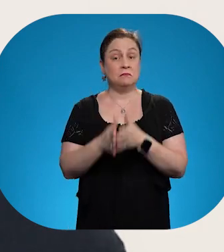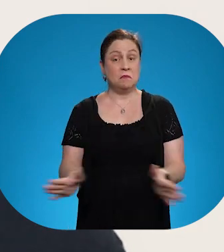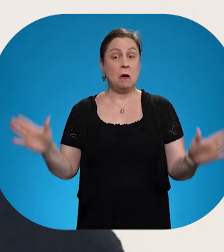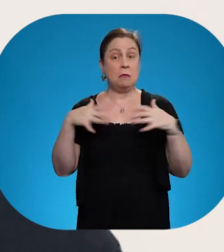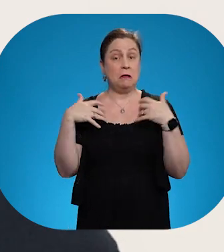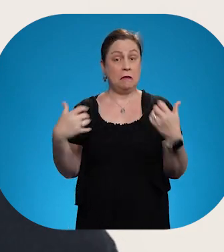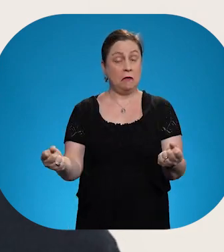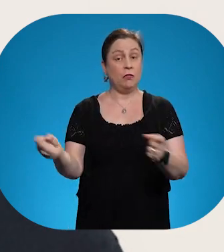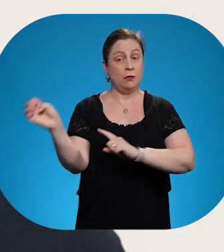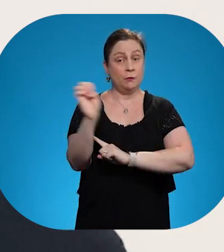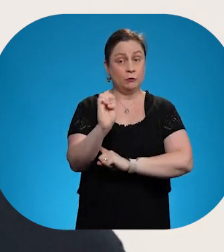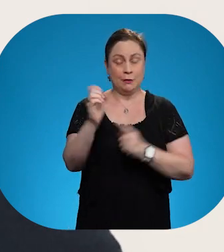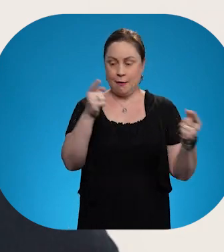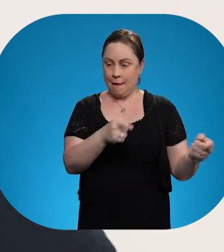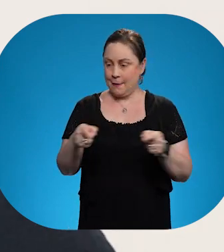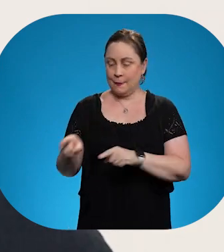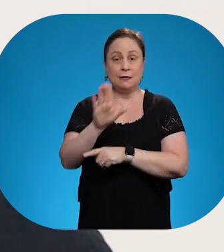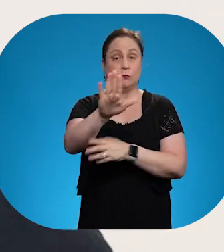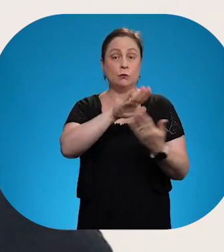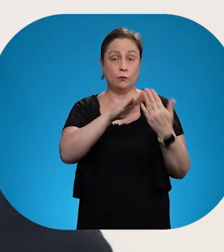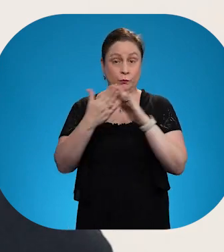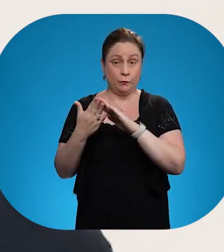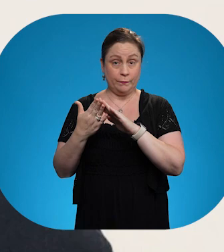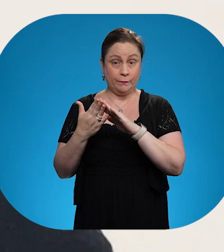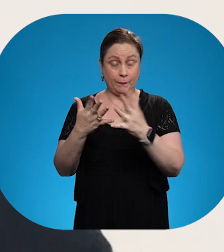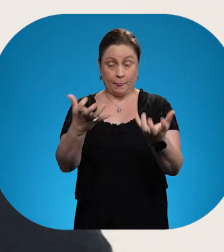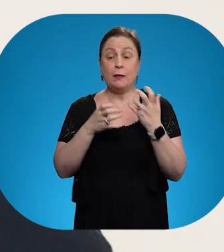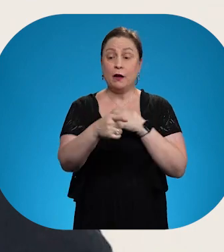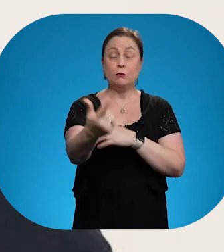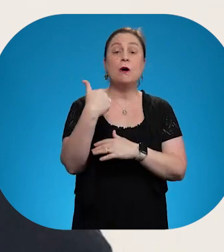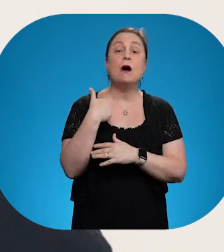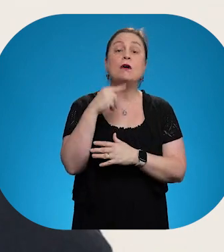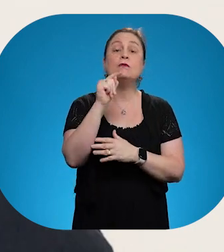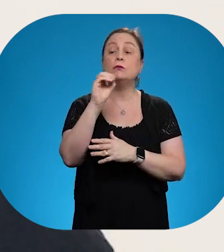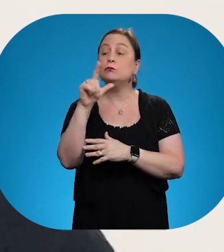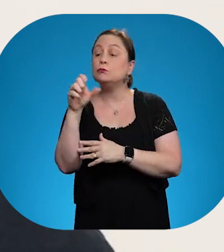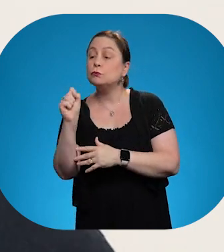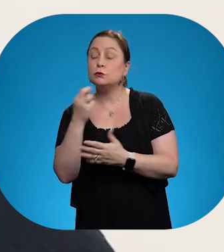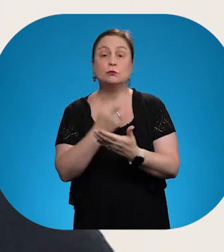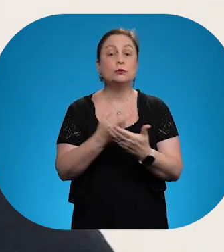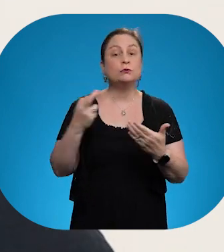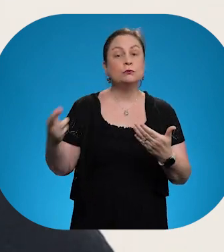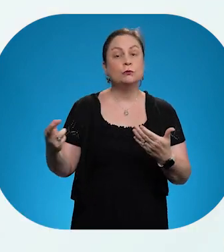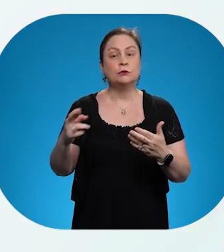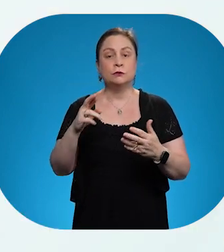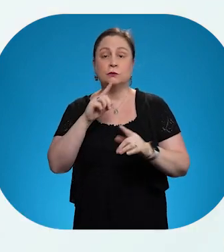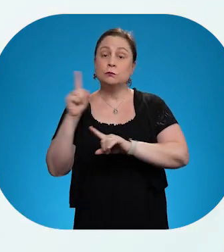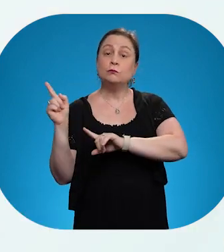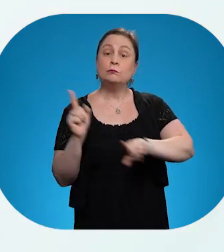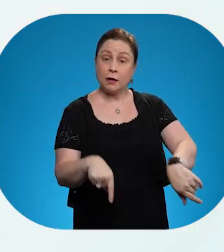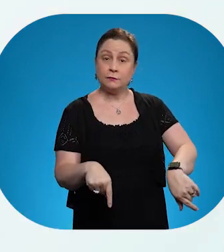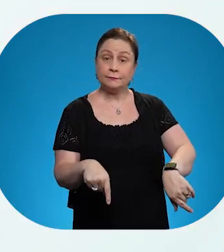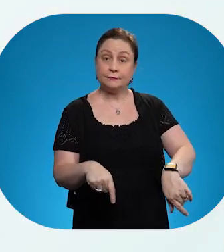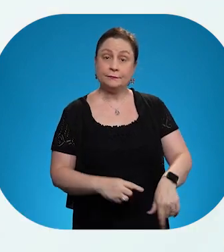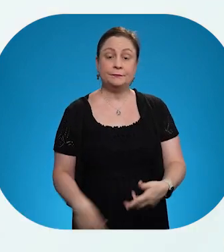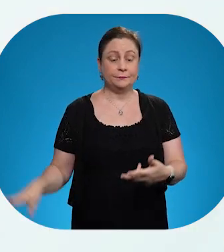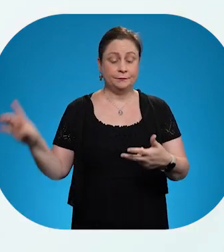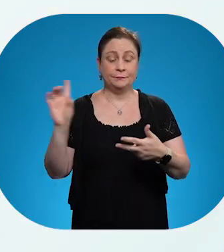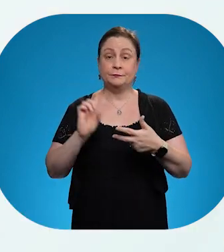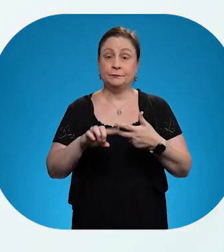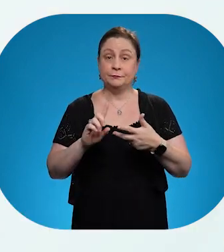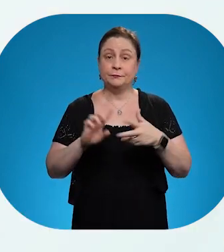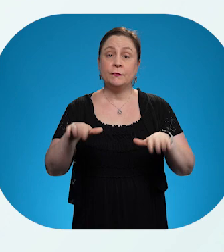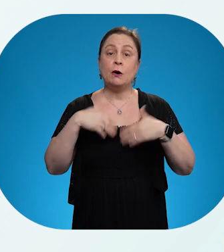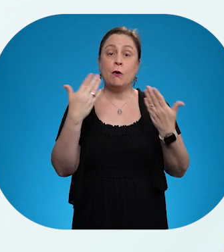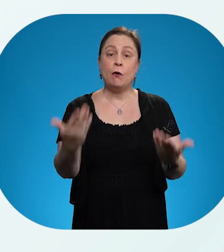emergencies that happen in your community, and we want you to have the tools and resources to be able to respond. Next, we'll be offering a session